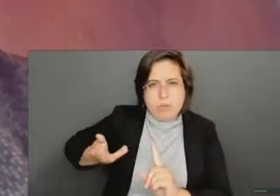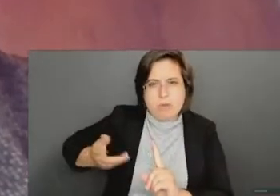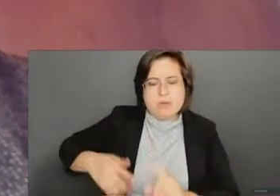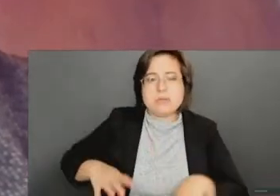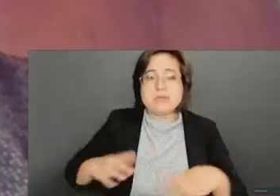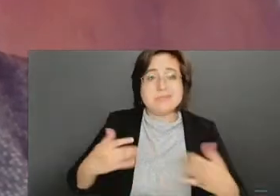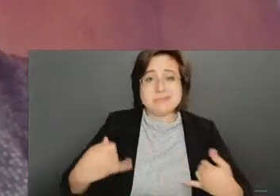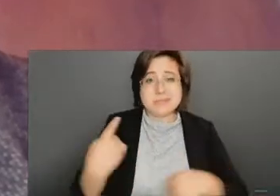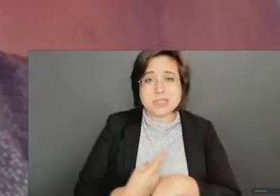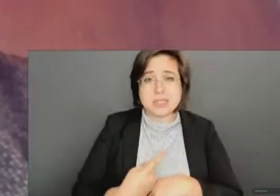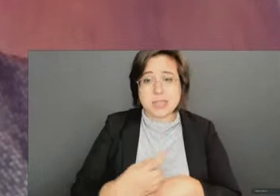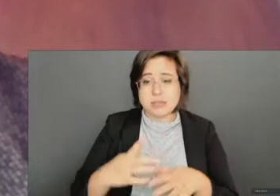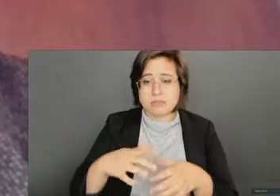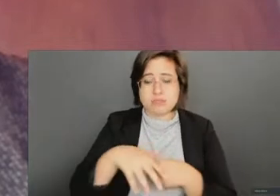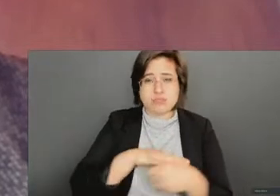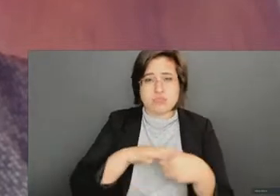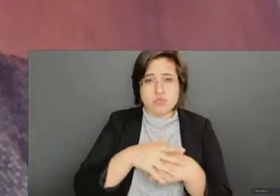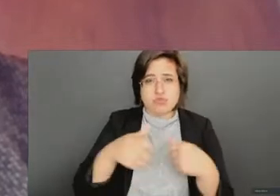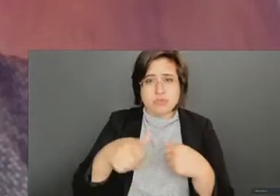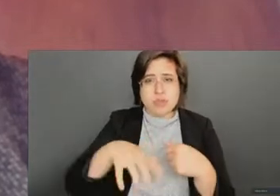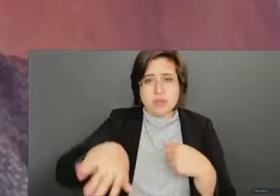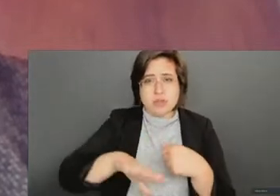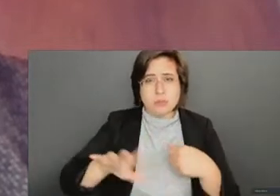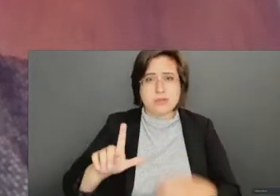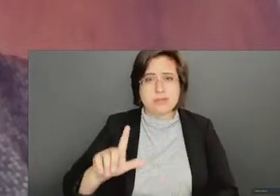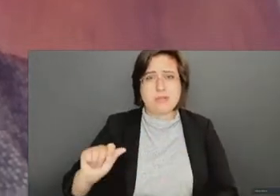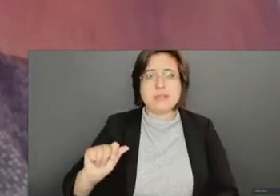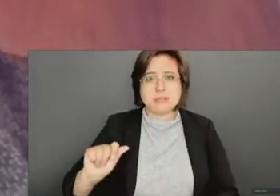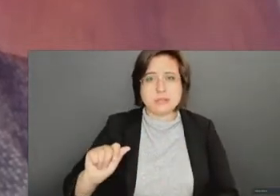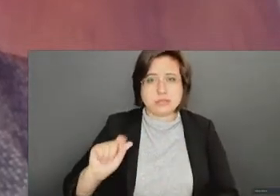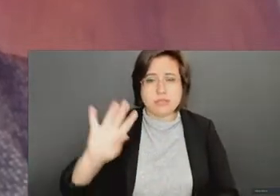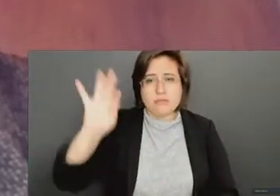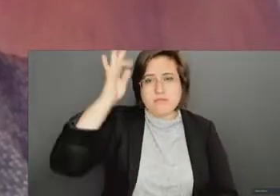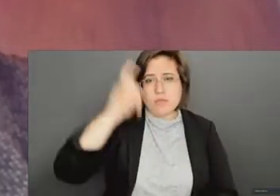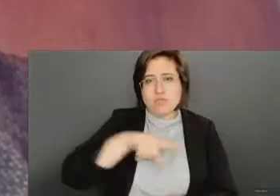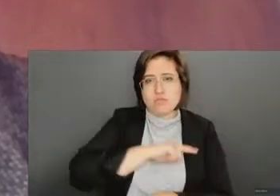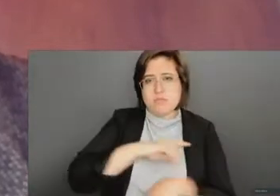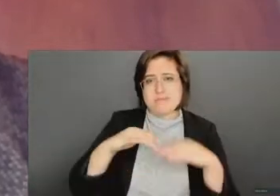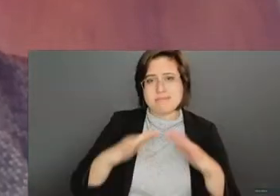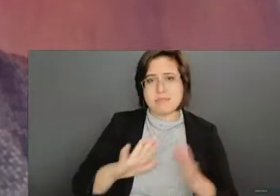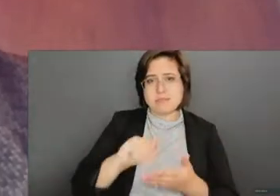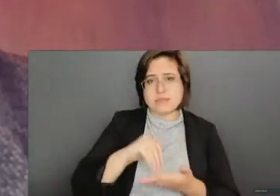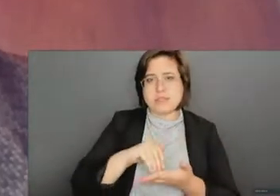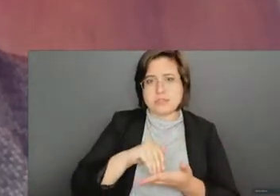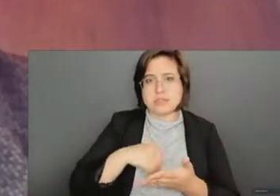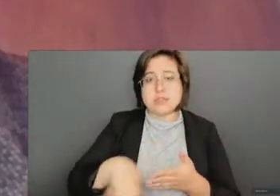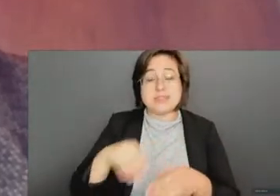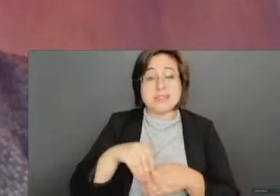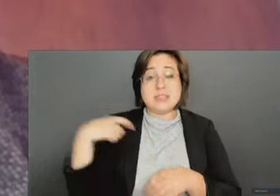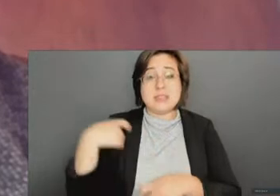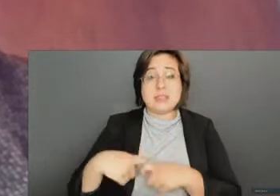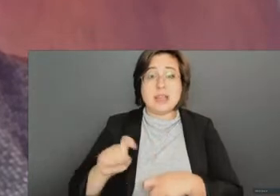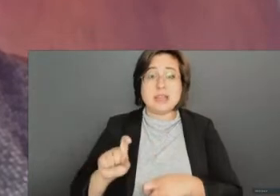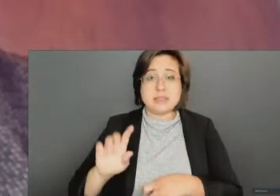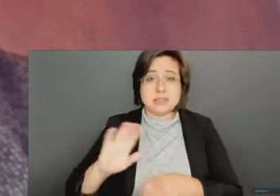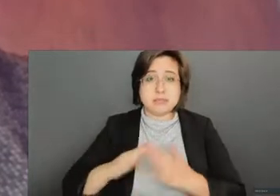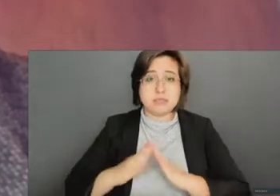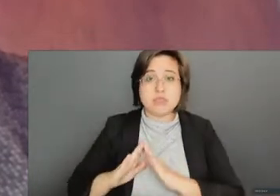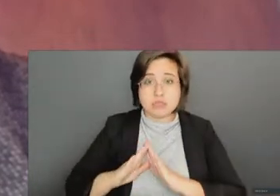for a local neighborhood Los Angeles federally qualified health center in the Latinx community to gain